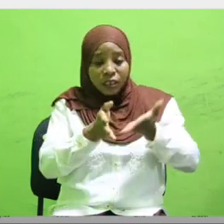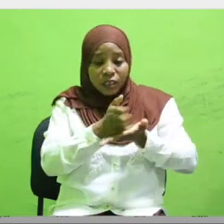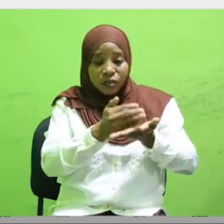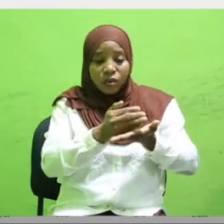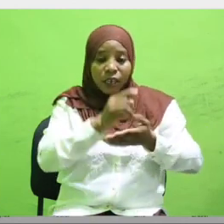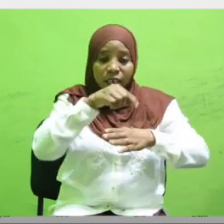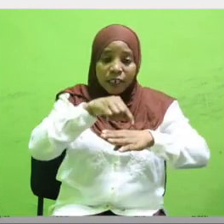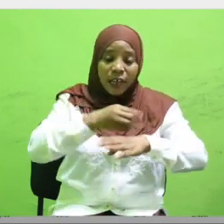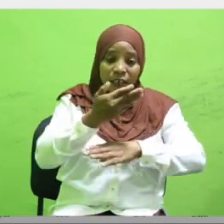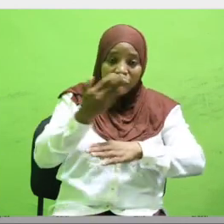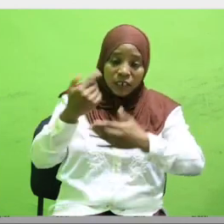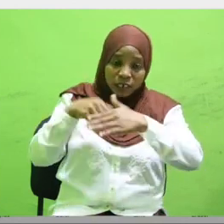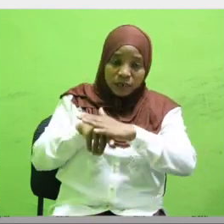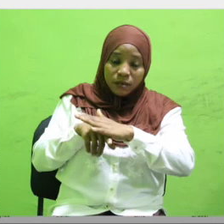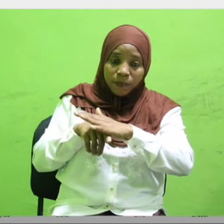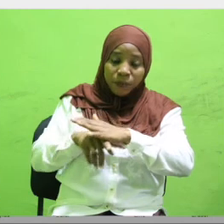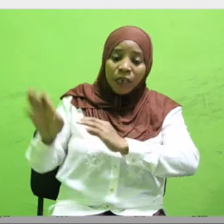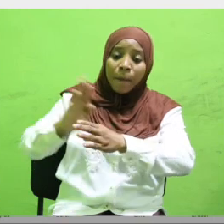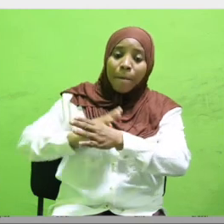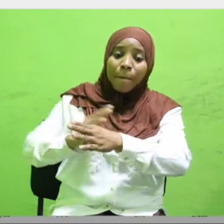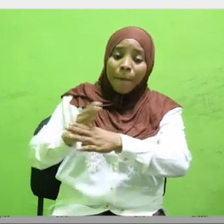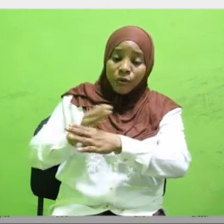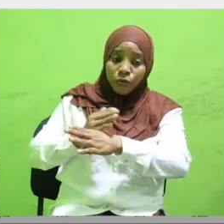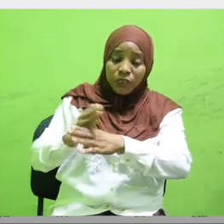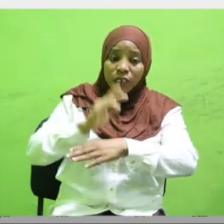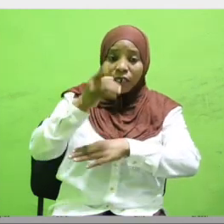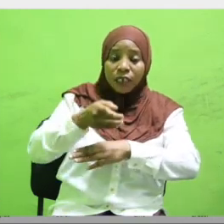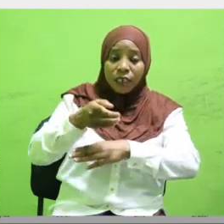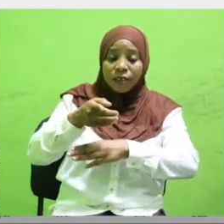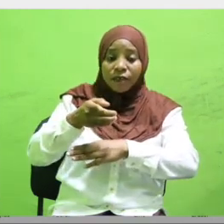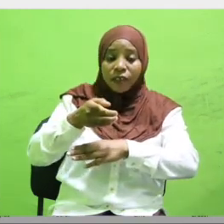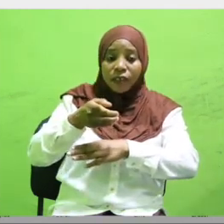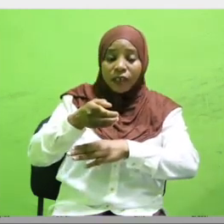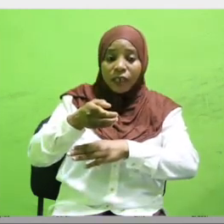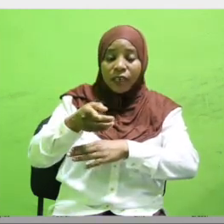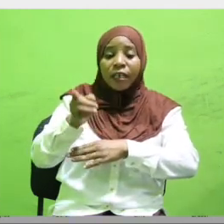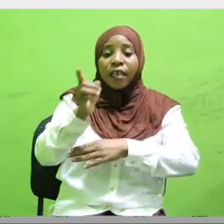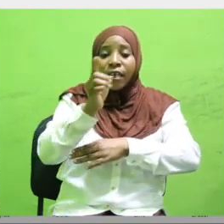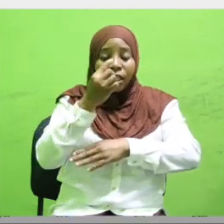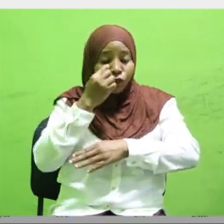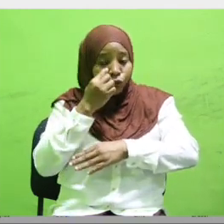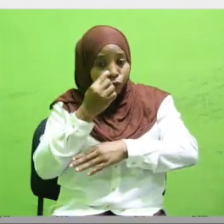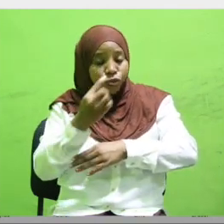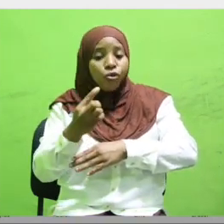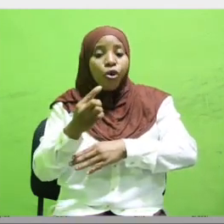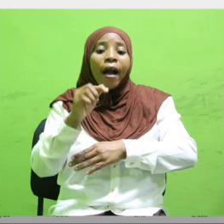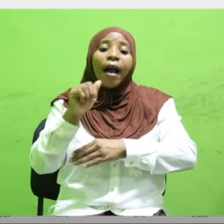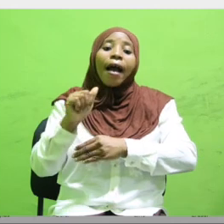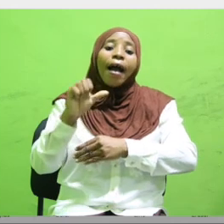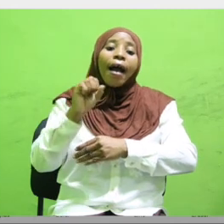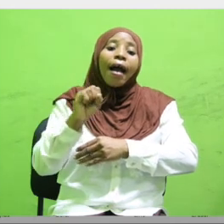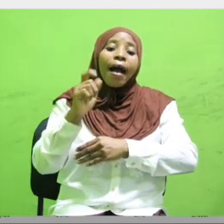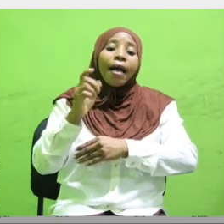organism rooted to the ground. So their main function is an anchor and a means to